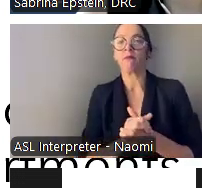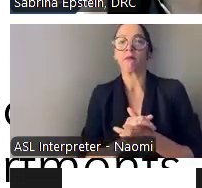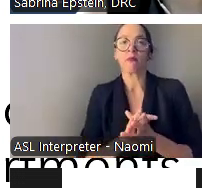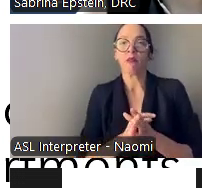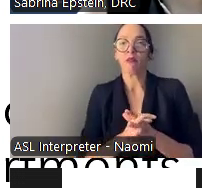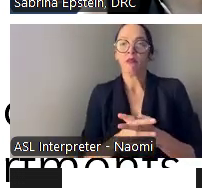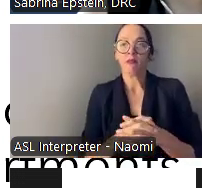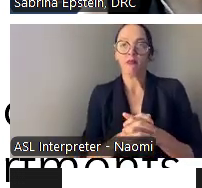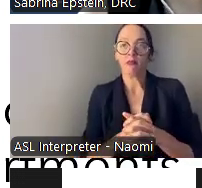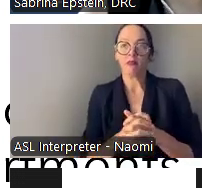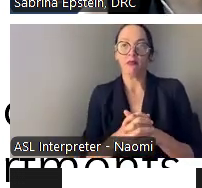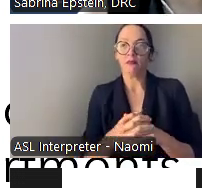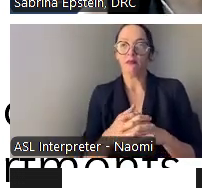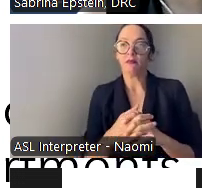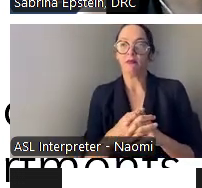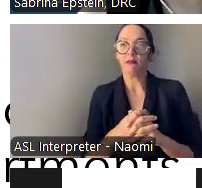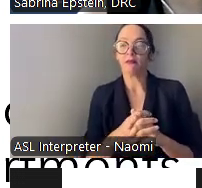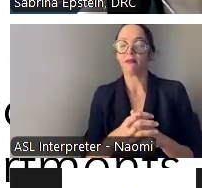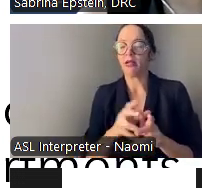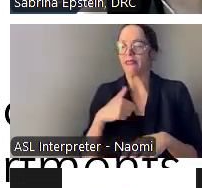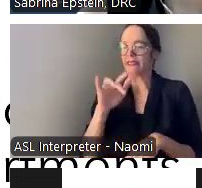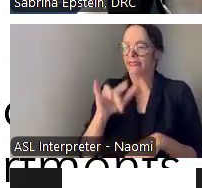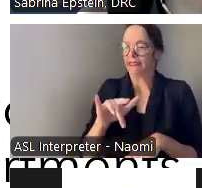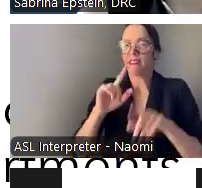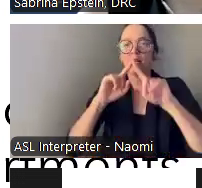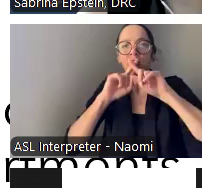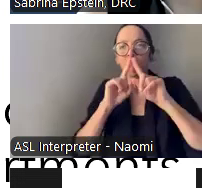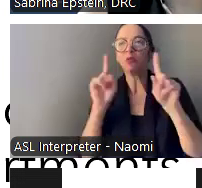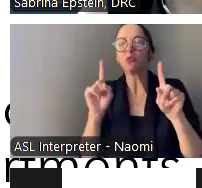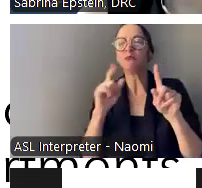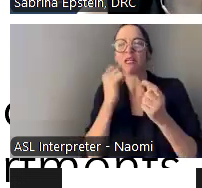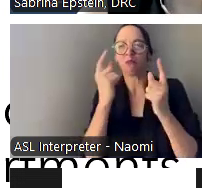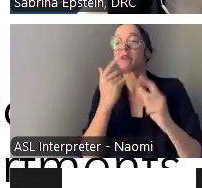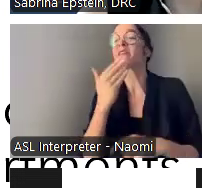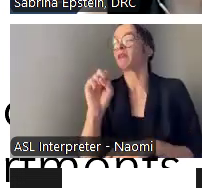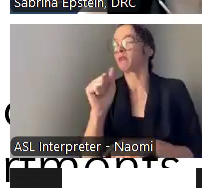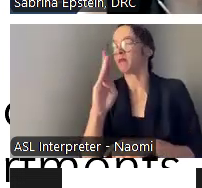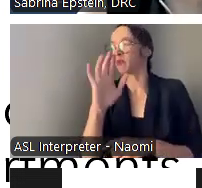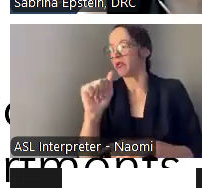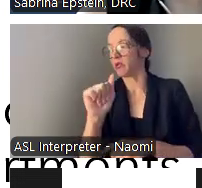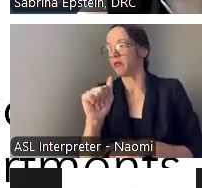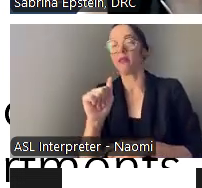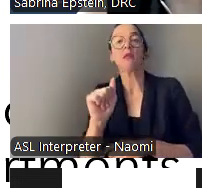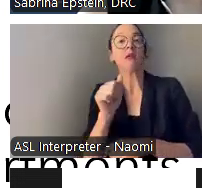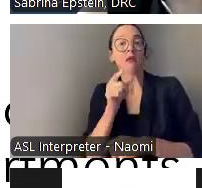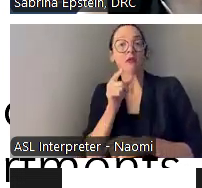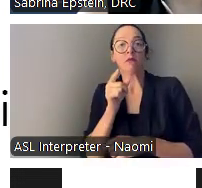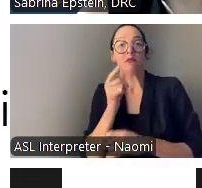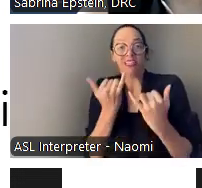My unmute button disappeared. Thank you, Sabrina. And then did you and Megan also want to walk us through our third recommendation